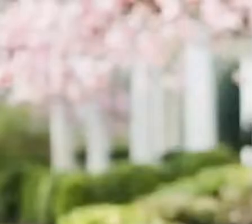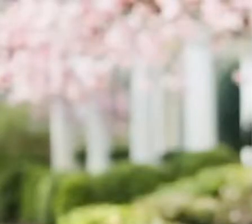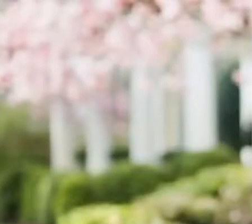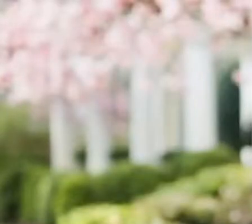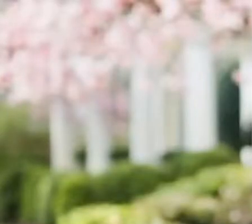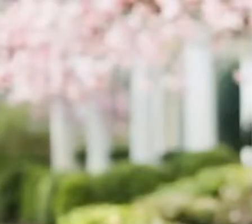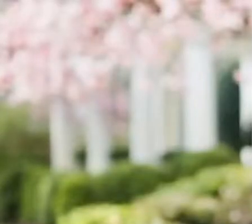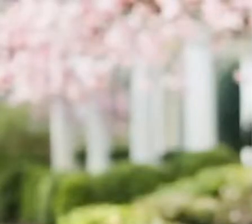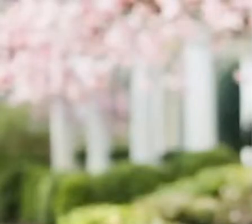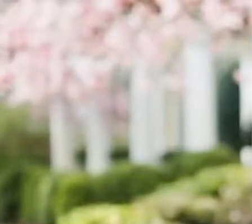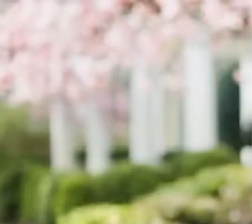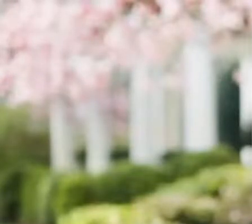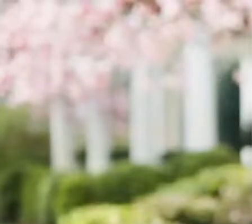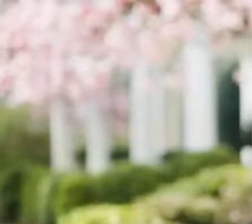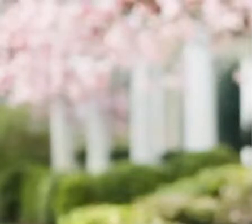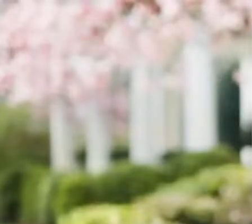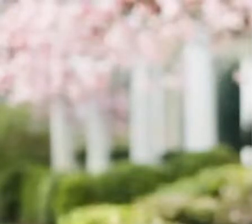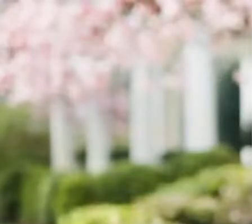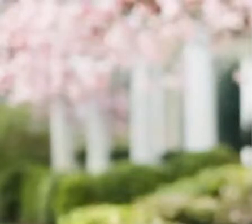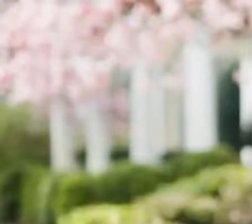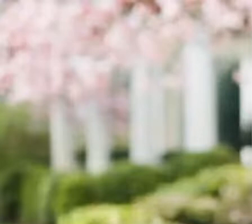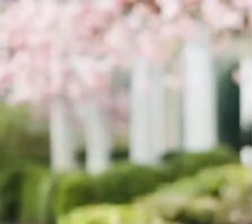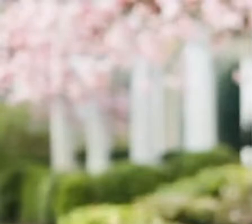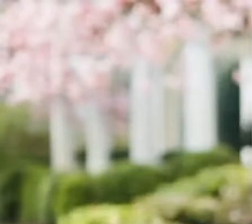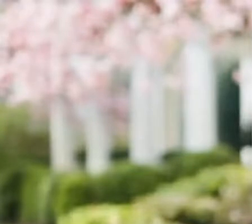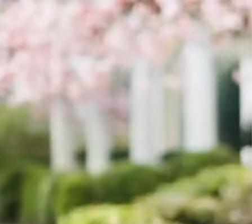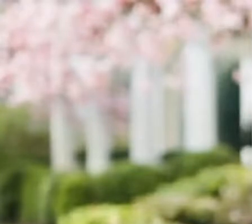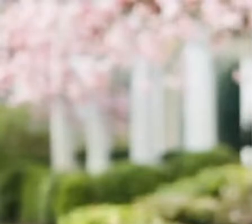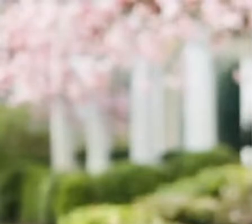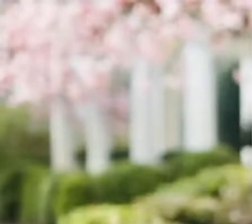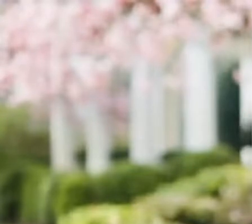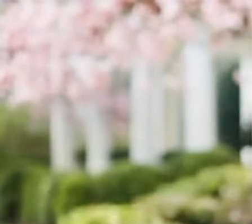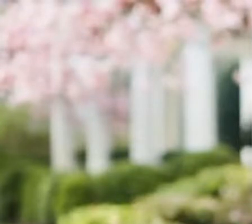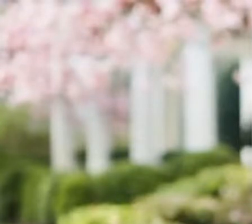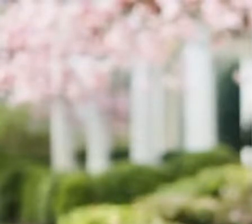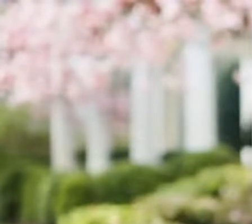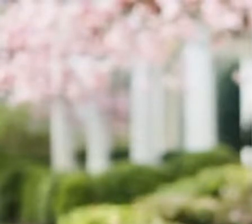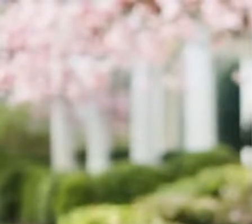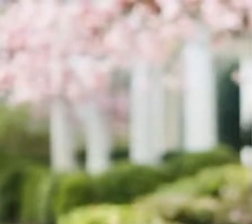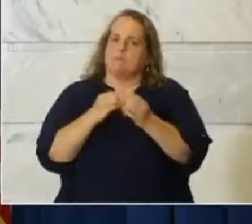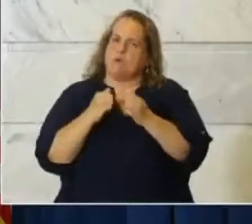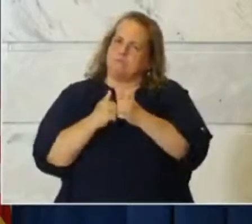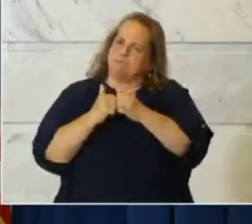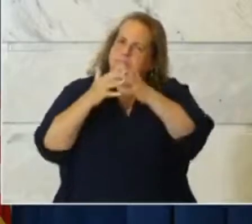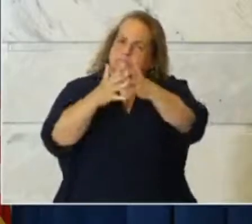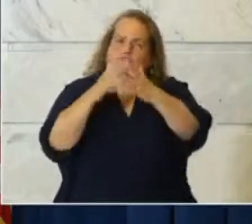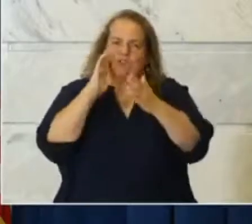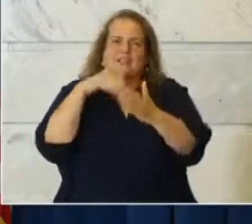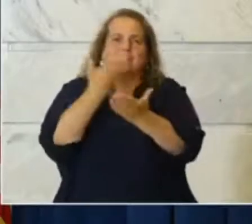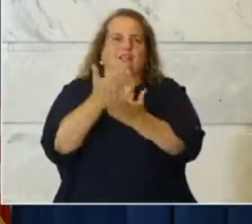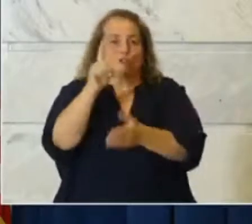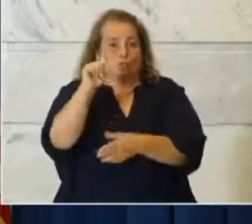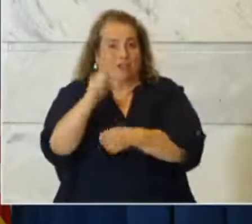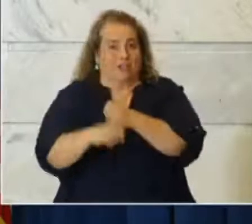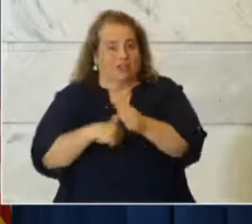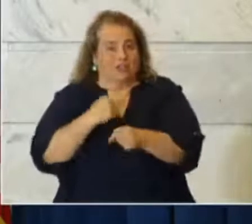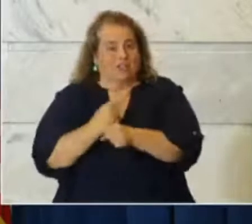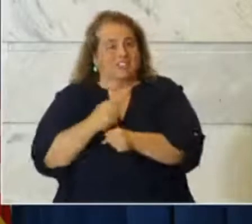have a role to play in preventing person-to-person spread of this disease, which can be deadly for vulnerable.